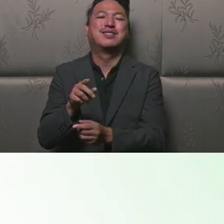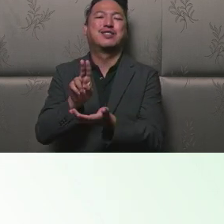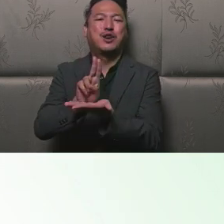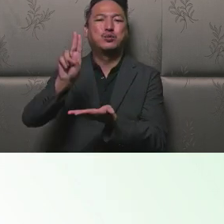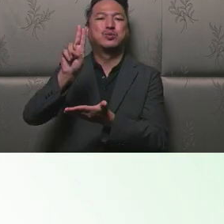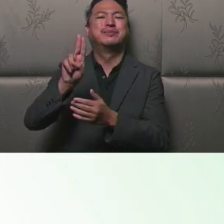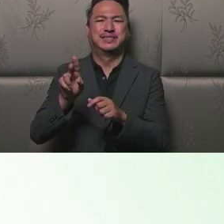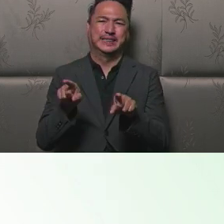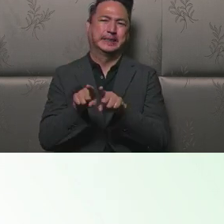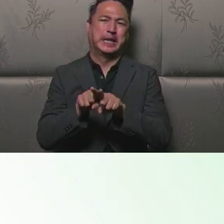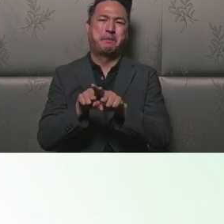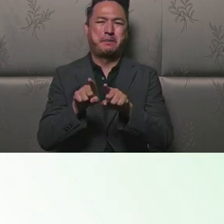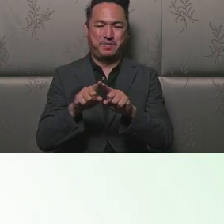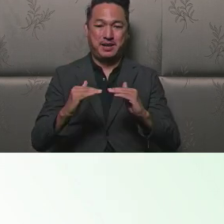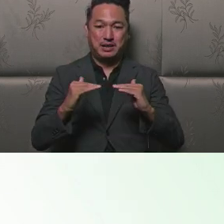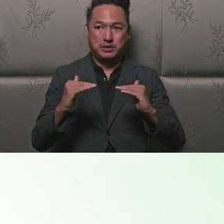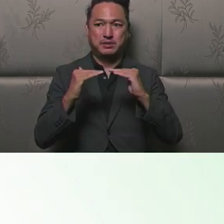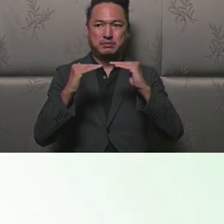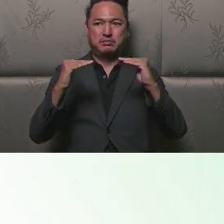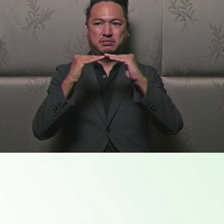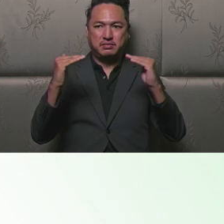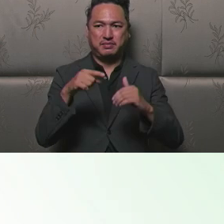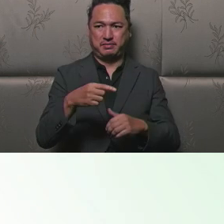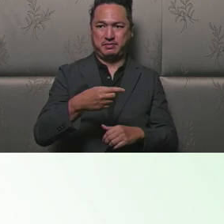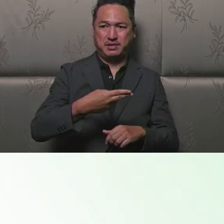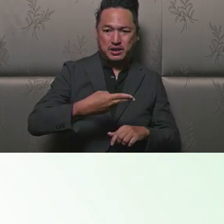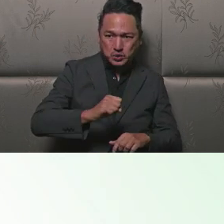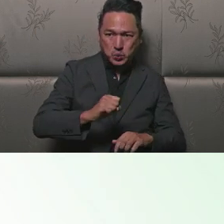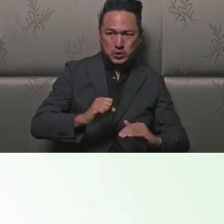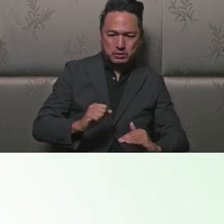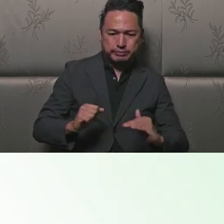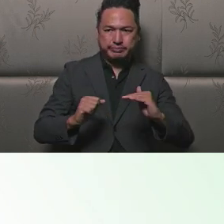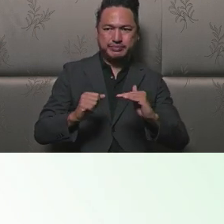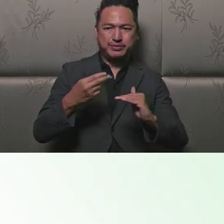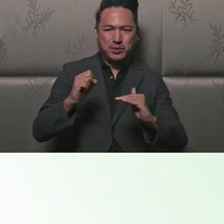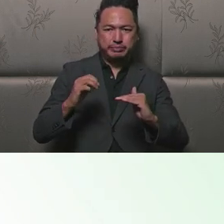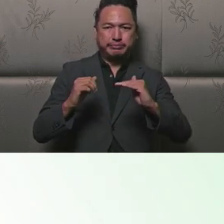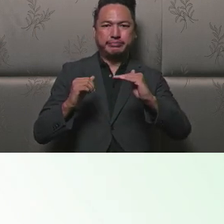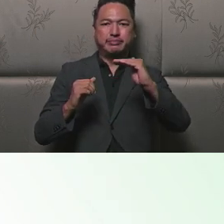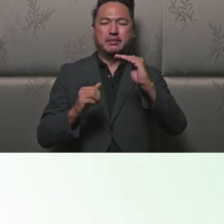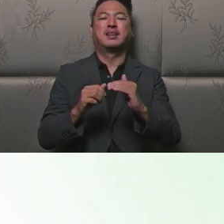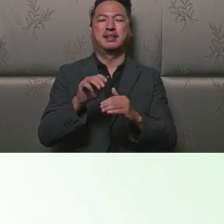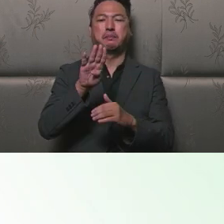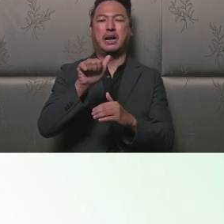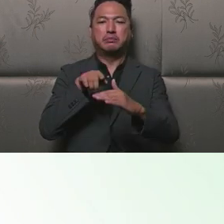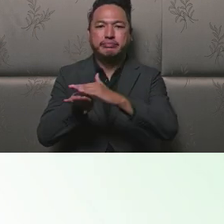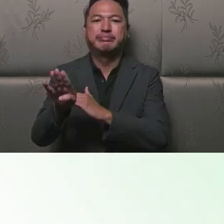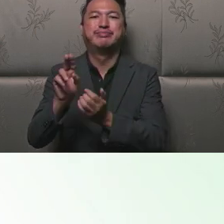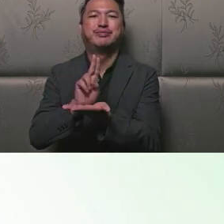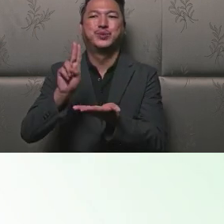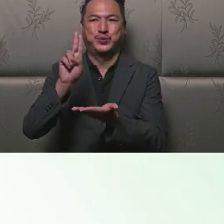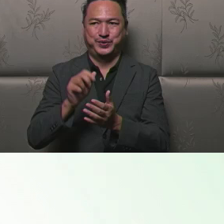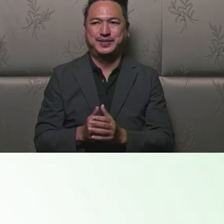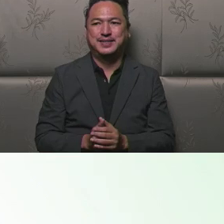credits by either taking courses or converting your qualifications through NIL, etc. And once you